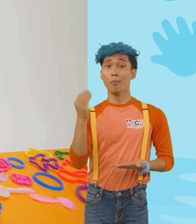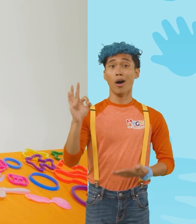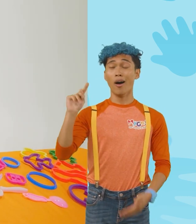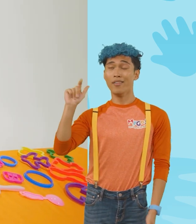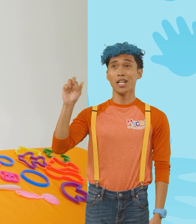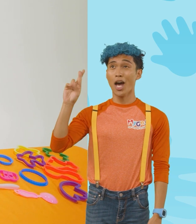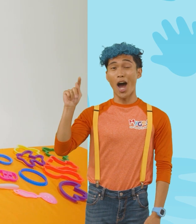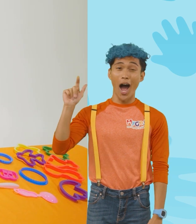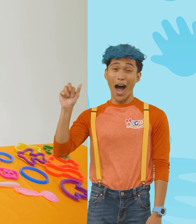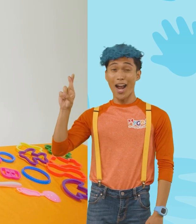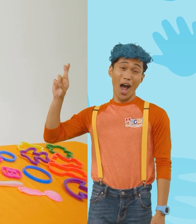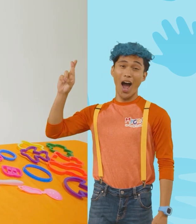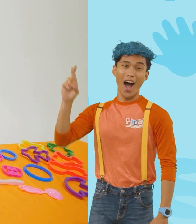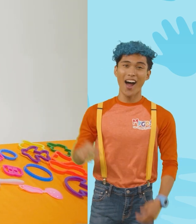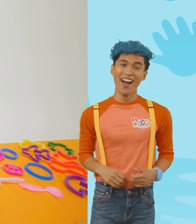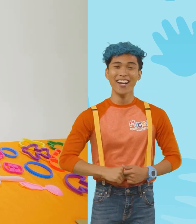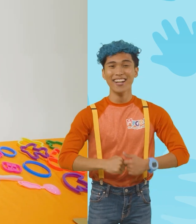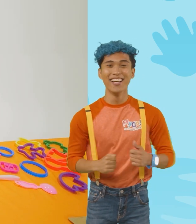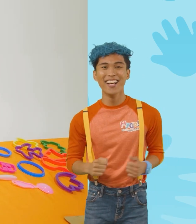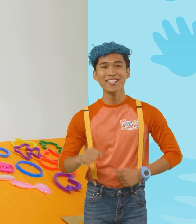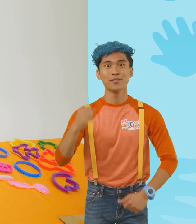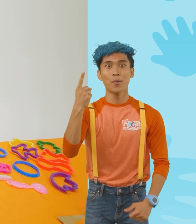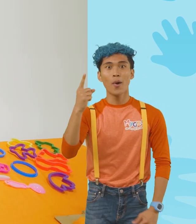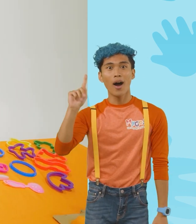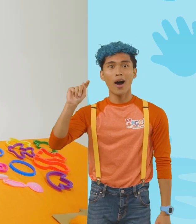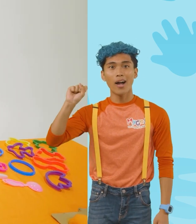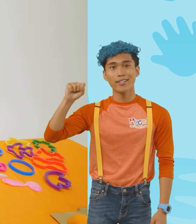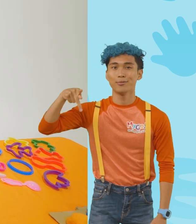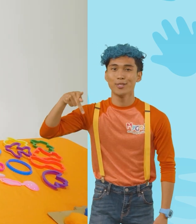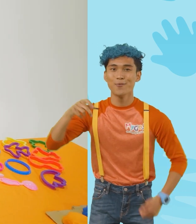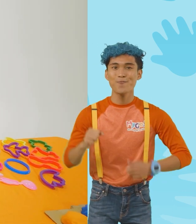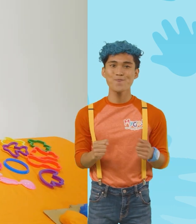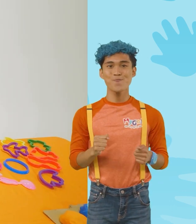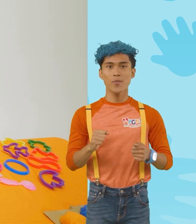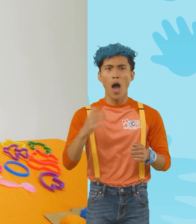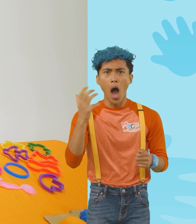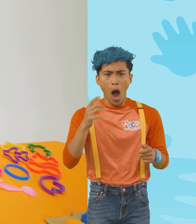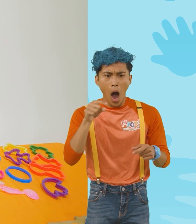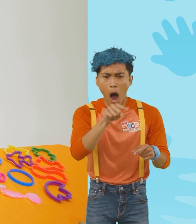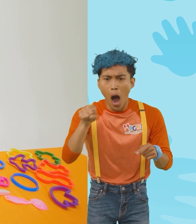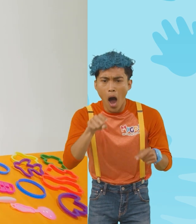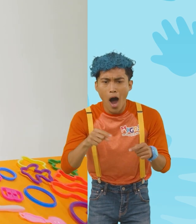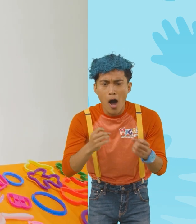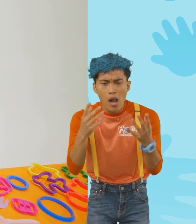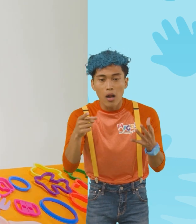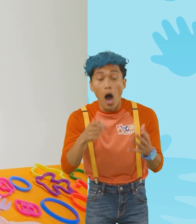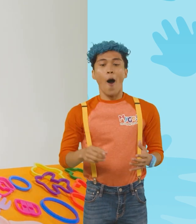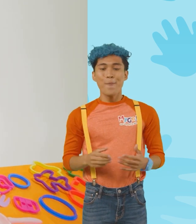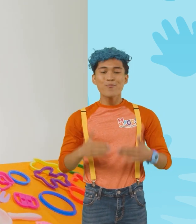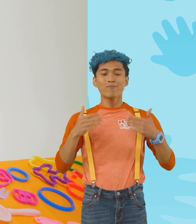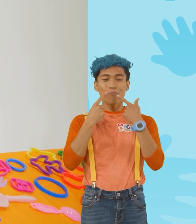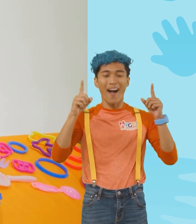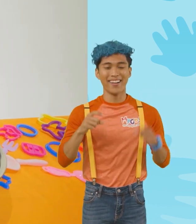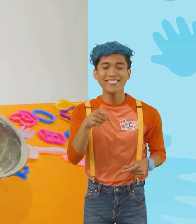of tartar. 1 teaspoon. Oh, there's so many. Okay, here we go. Here's